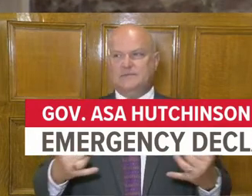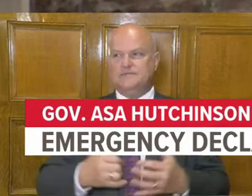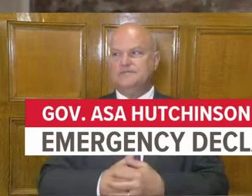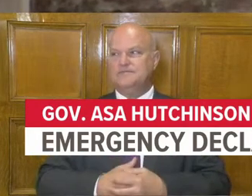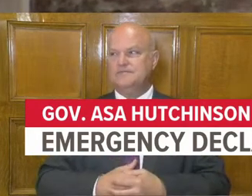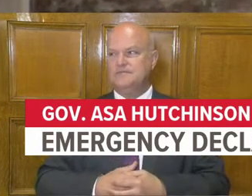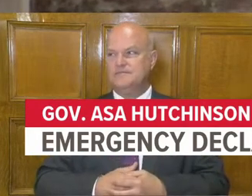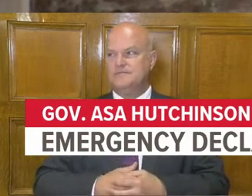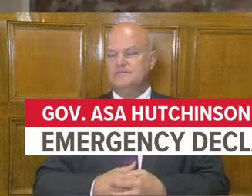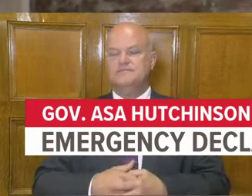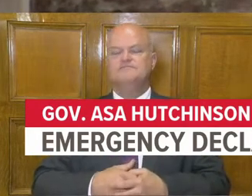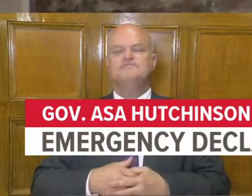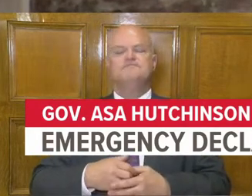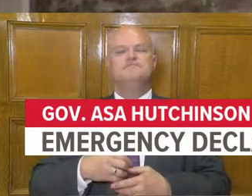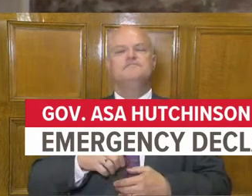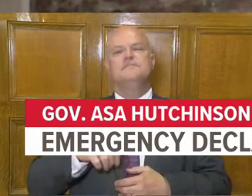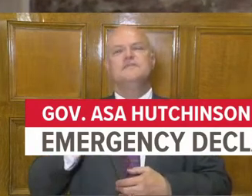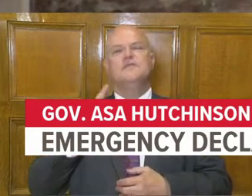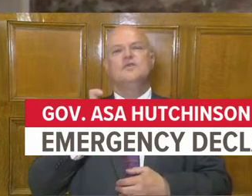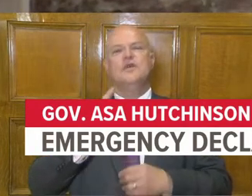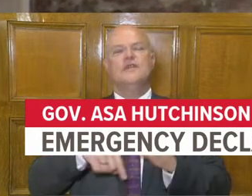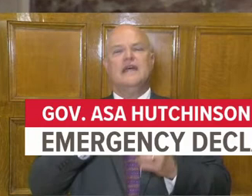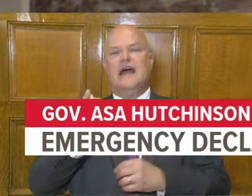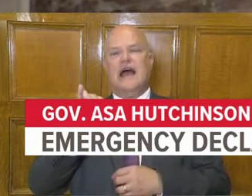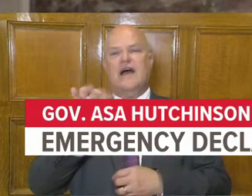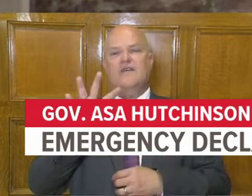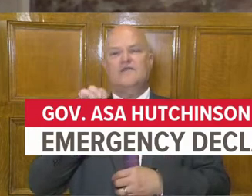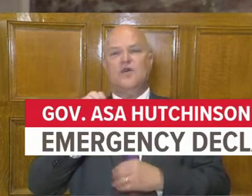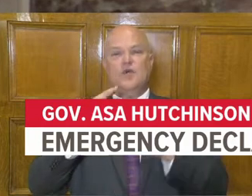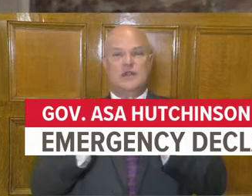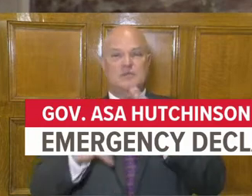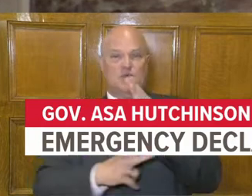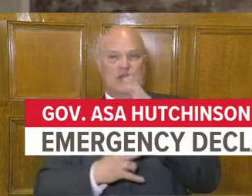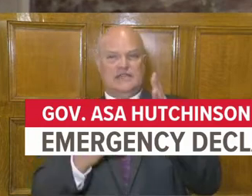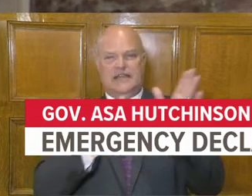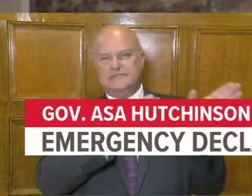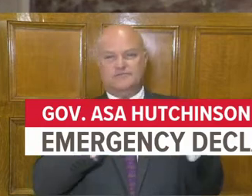Not a non-COVID question for you on the I-40 bridge.